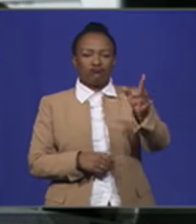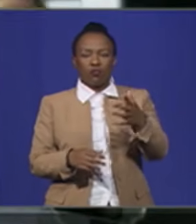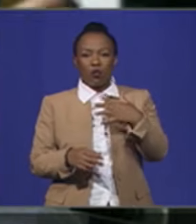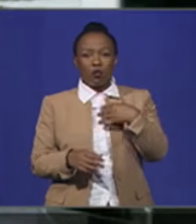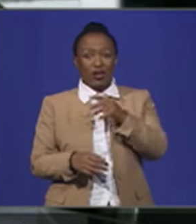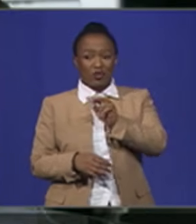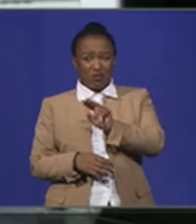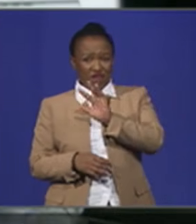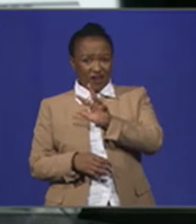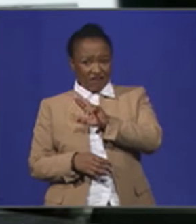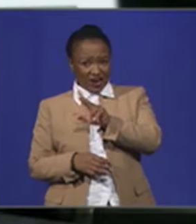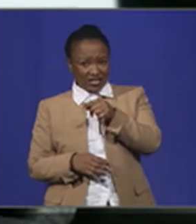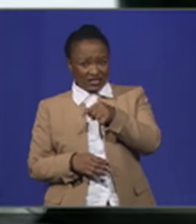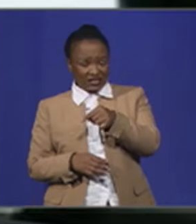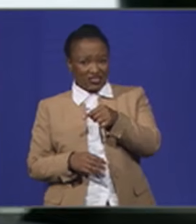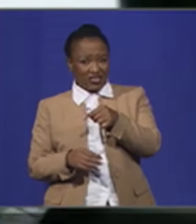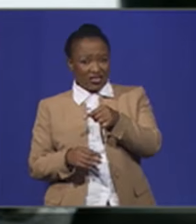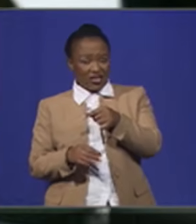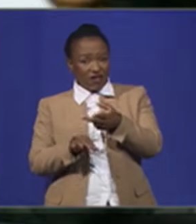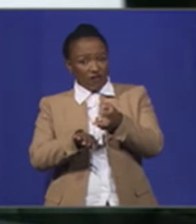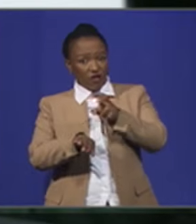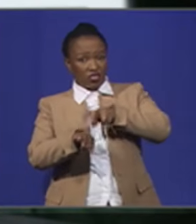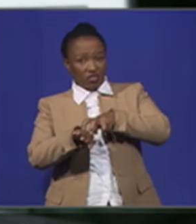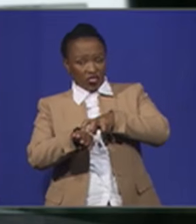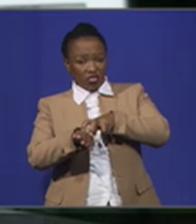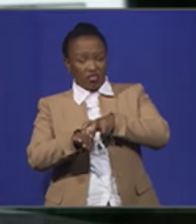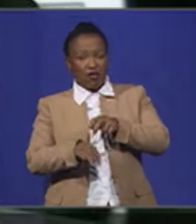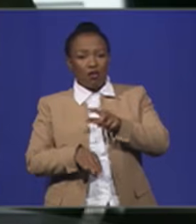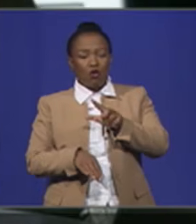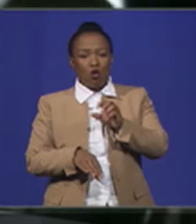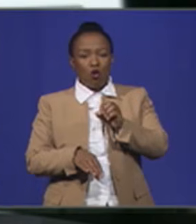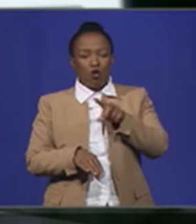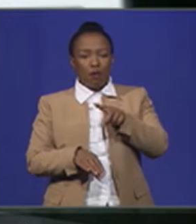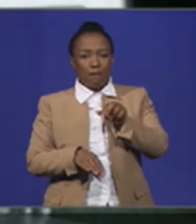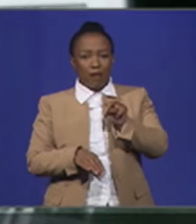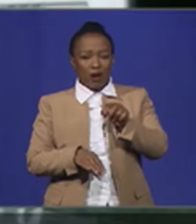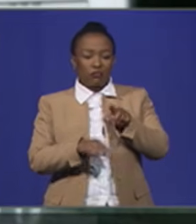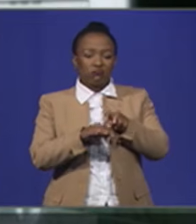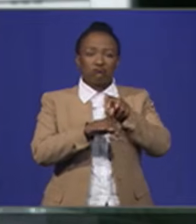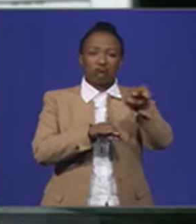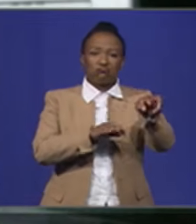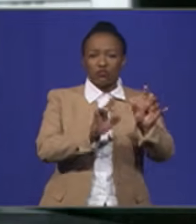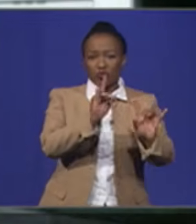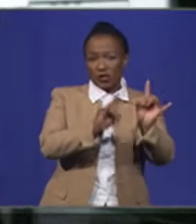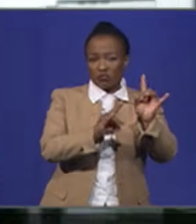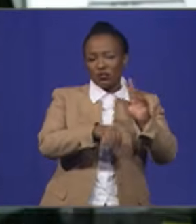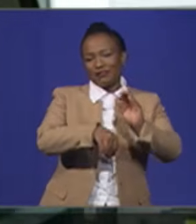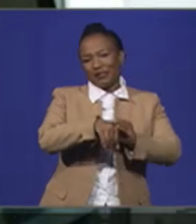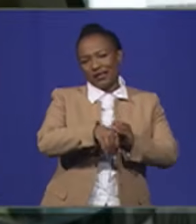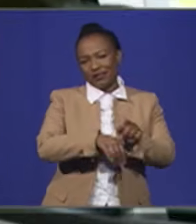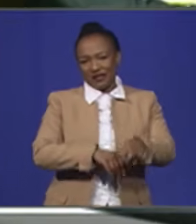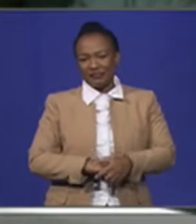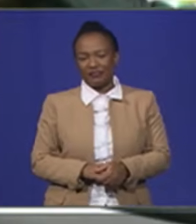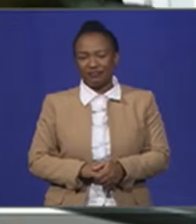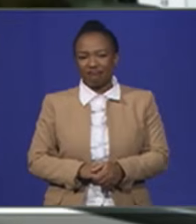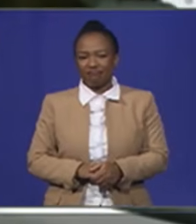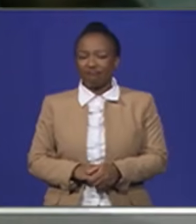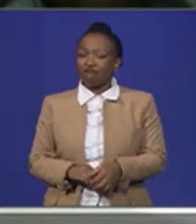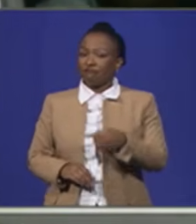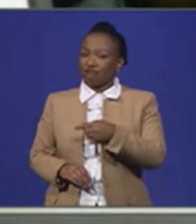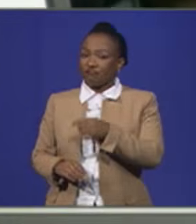dirisa 25 rand e gore a palame from Lompaka to town nna mathata ke a leboga ke mongwe